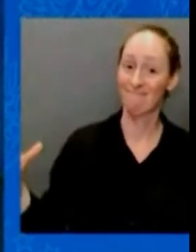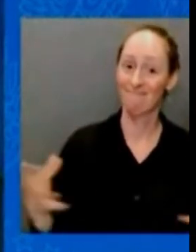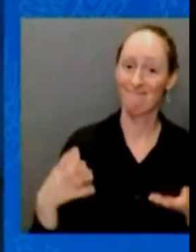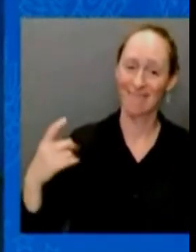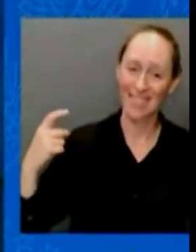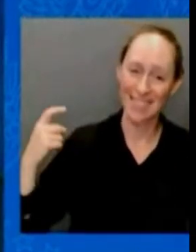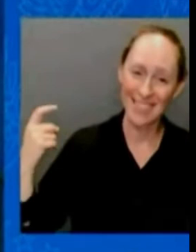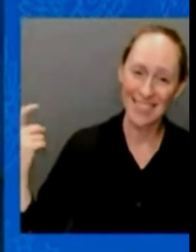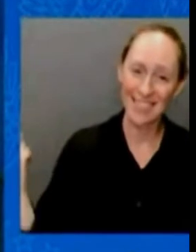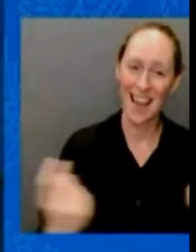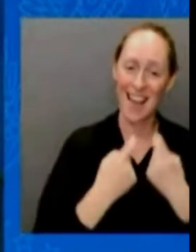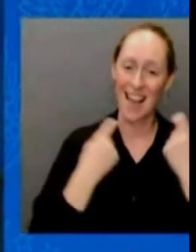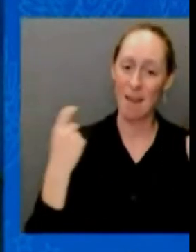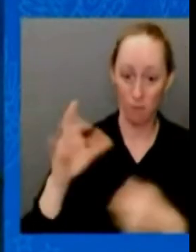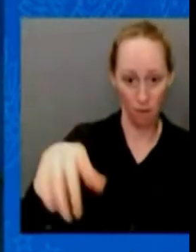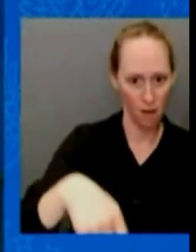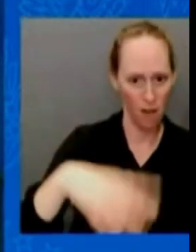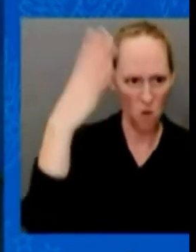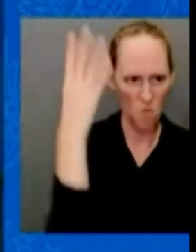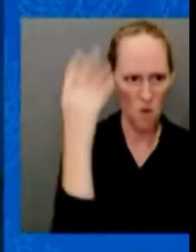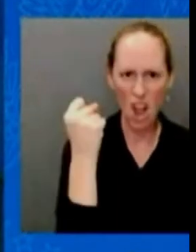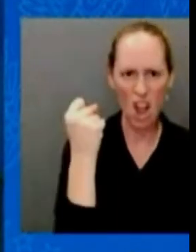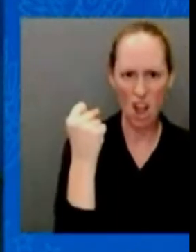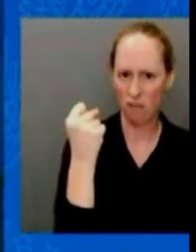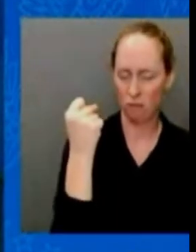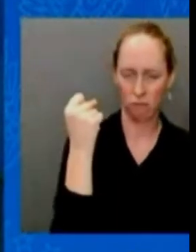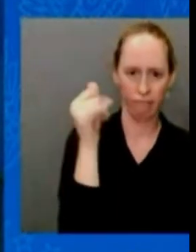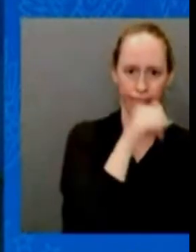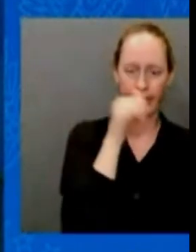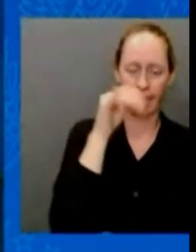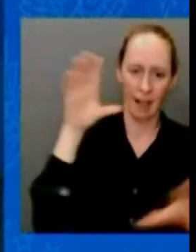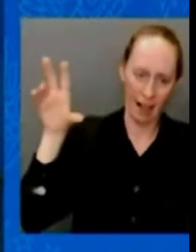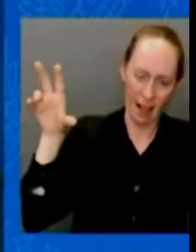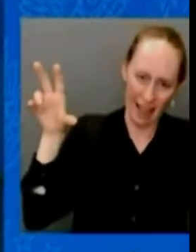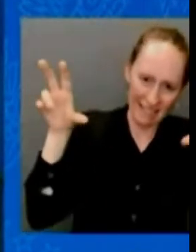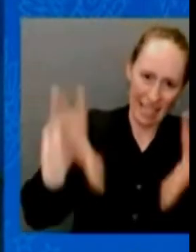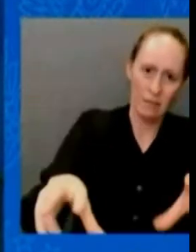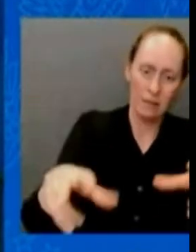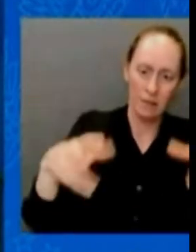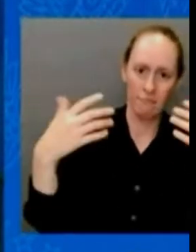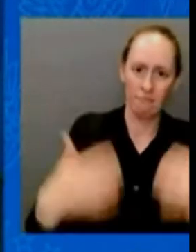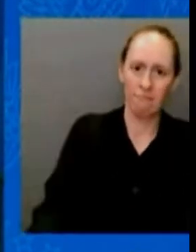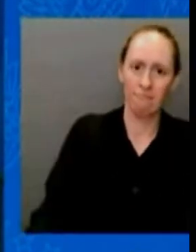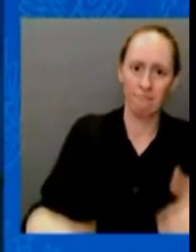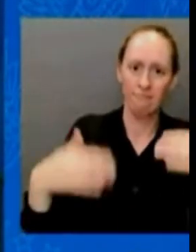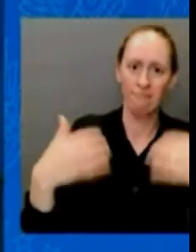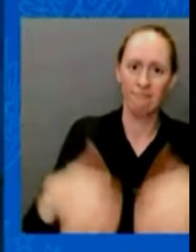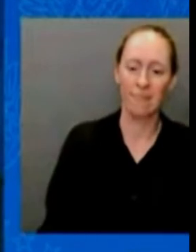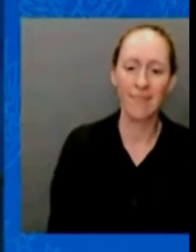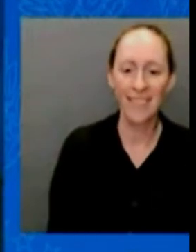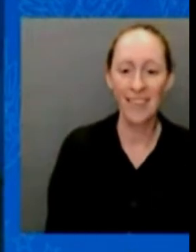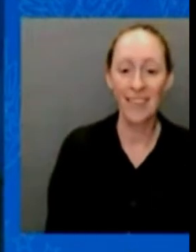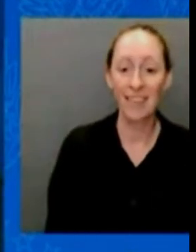United States, an investment right here in the heart of New York.